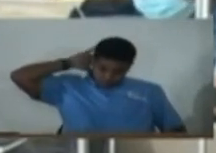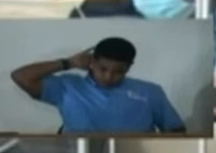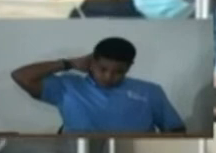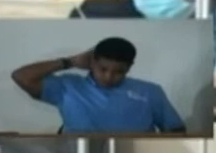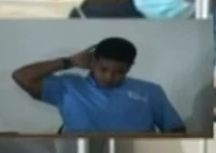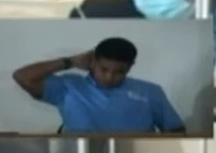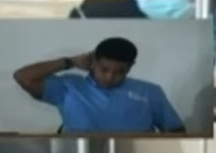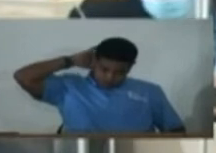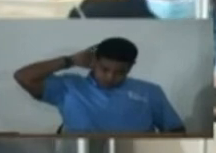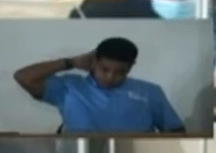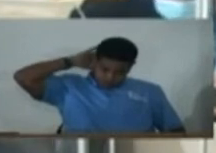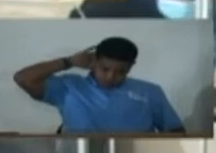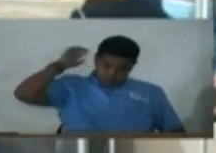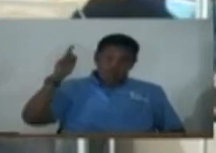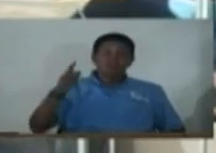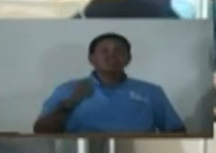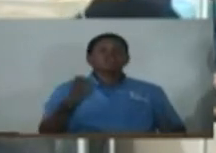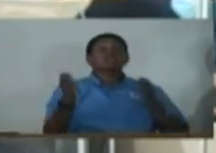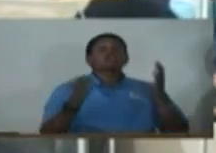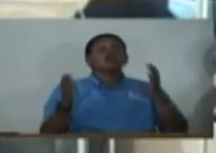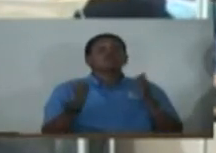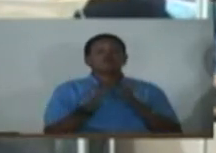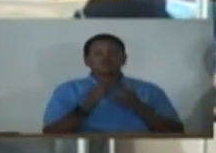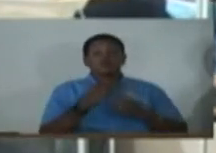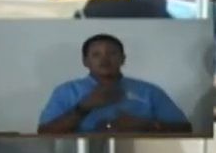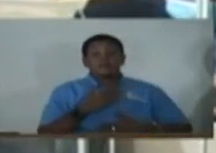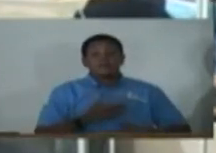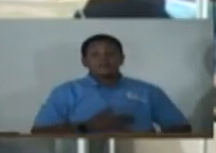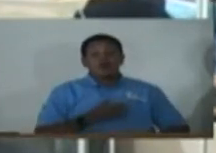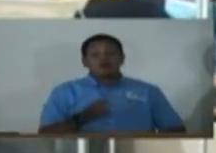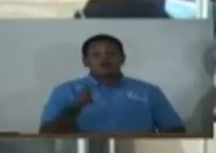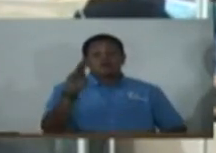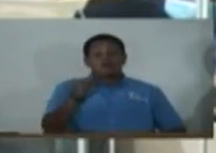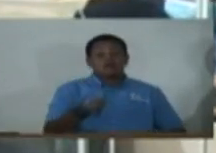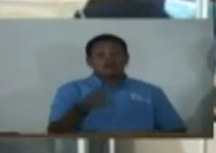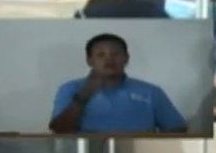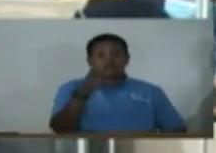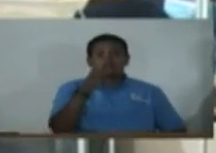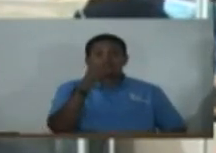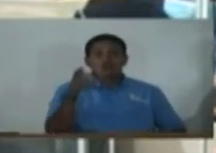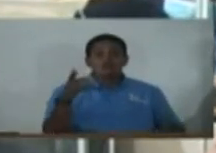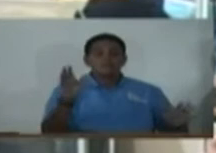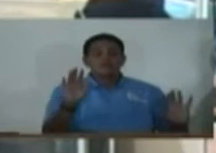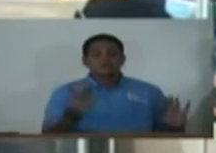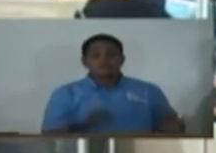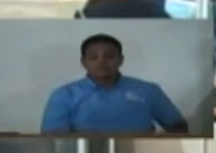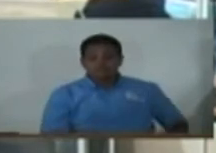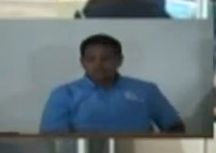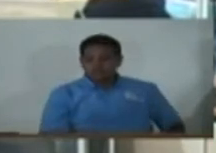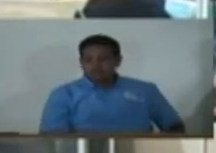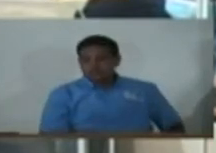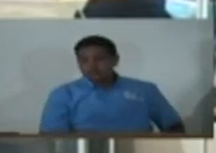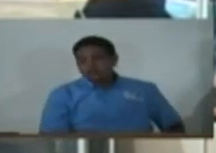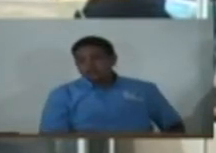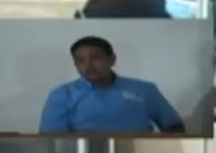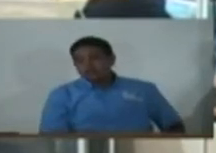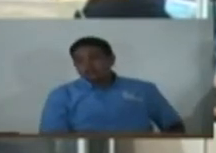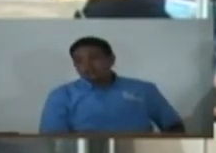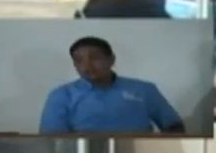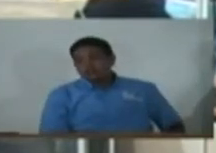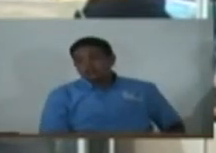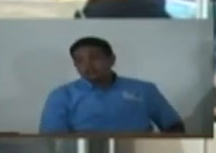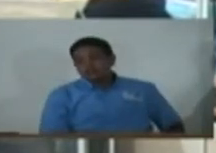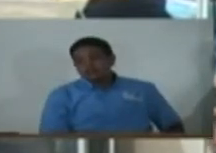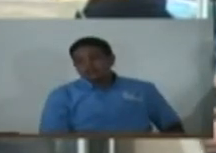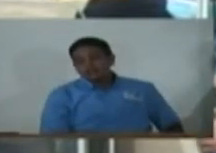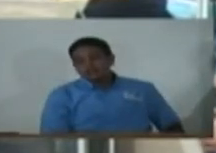the mortal remains being present are not permitted. Let me put that in terms everyone can